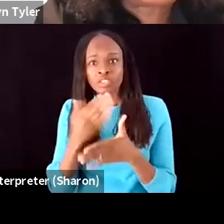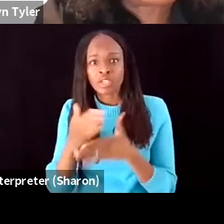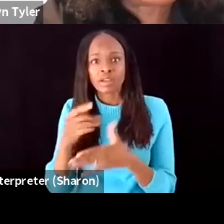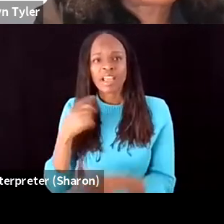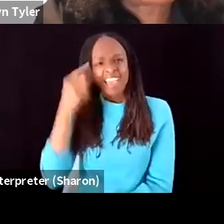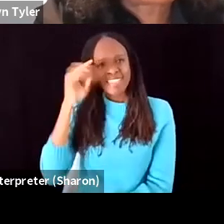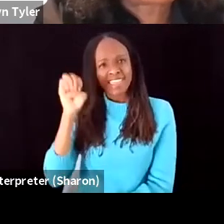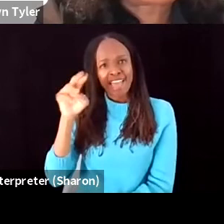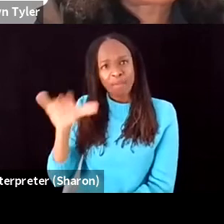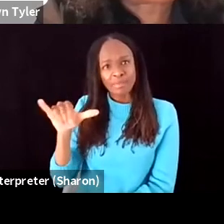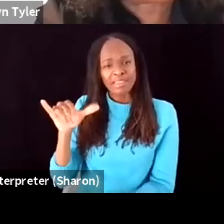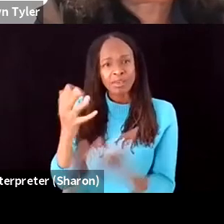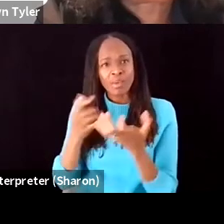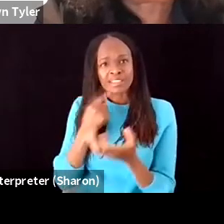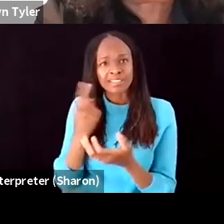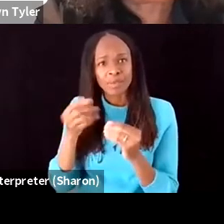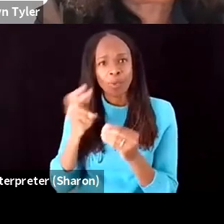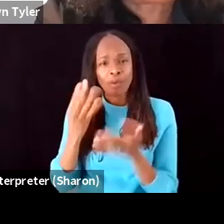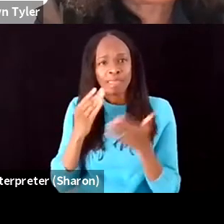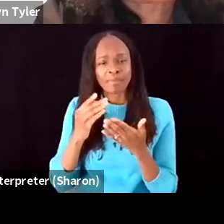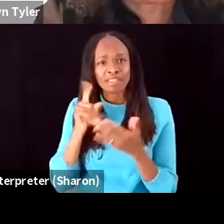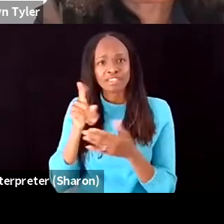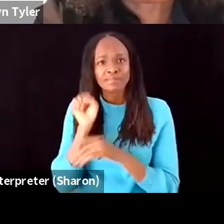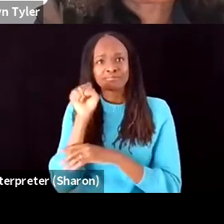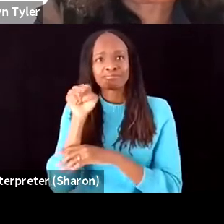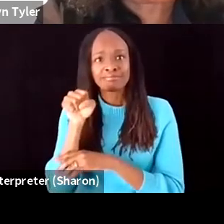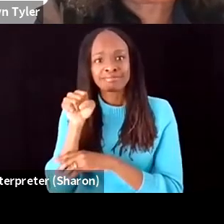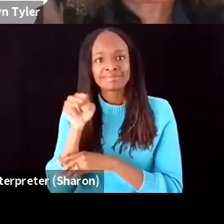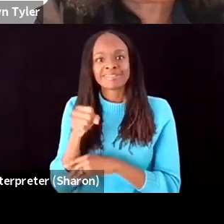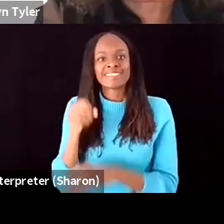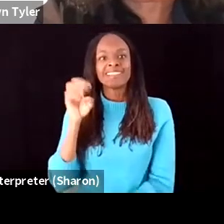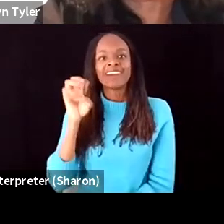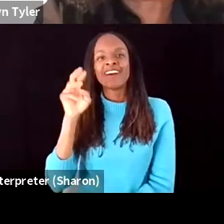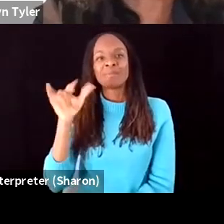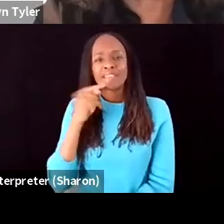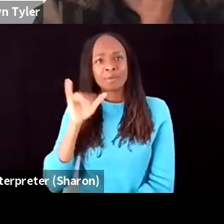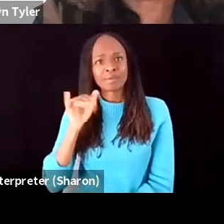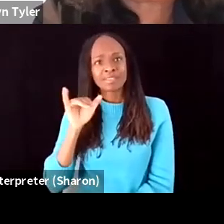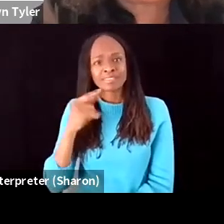in, or maybe she was just leaning forward. I don't know. Yeah. Oh, I was just like, was that my computer that?